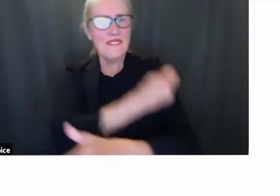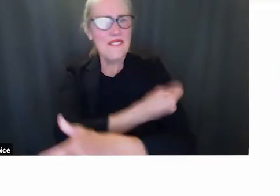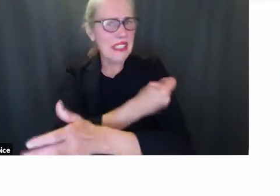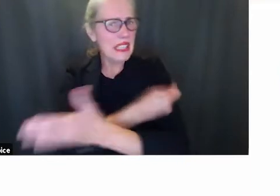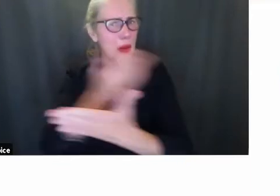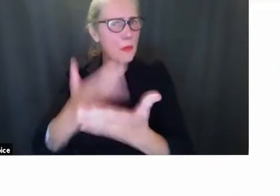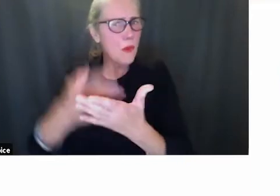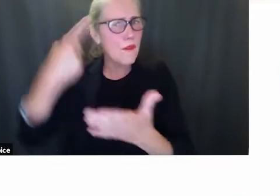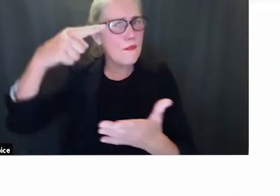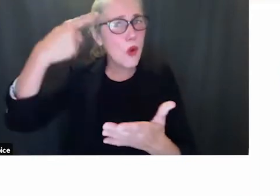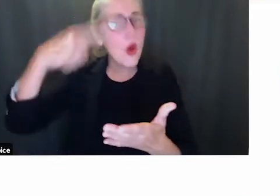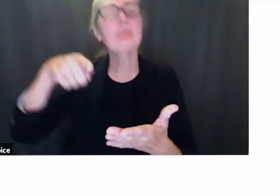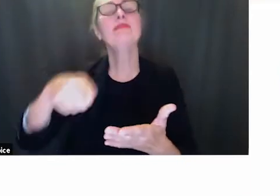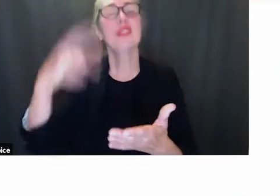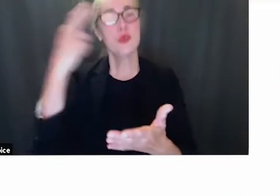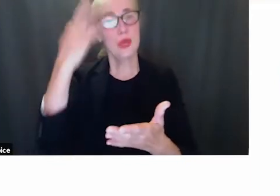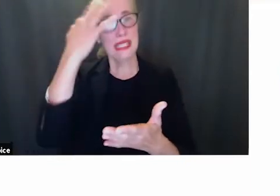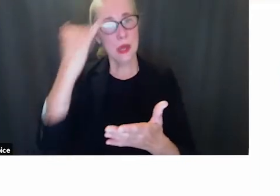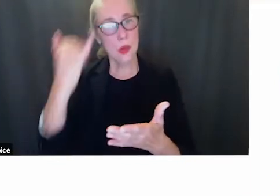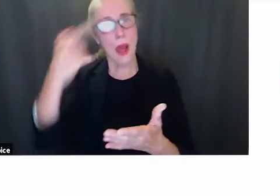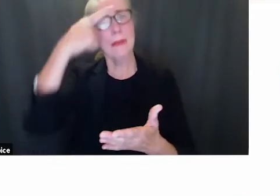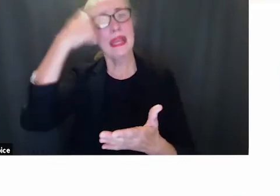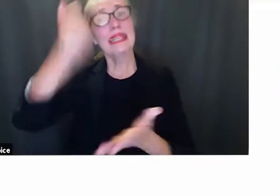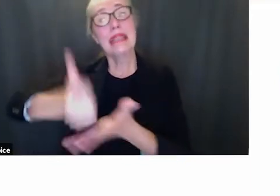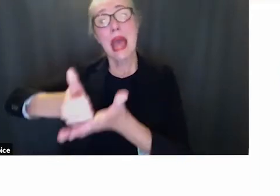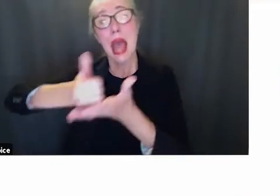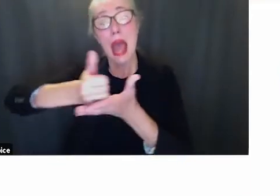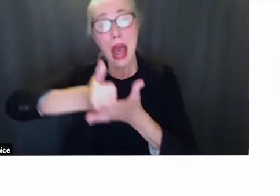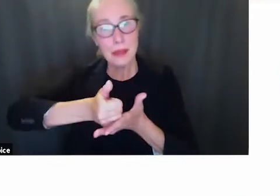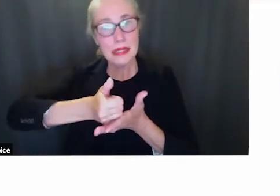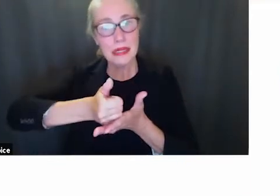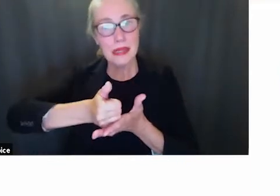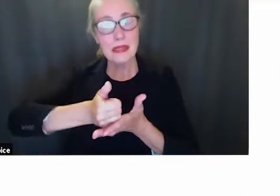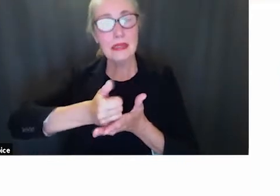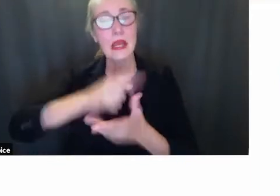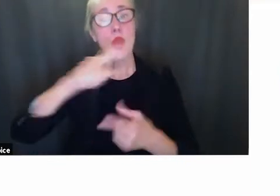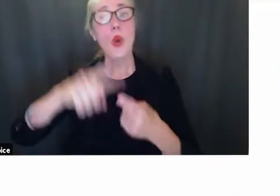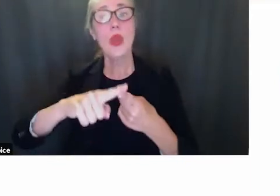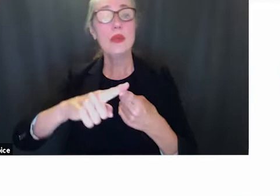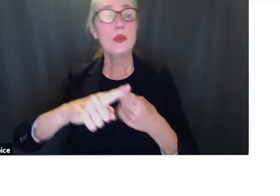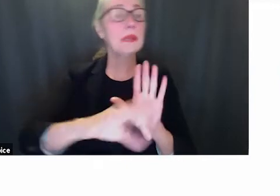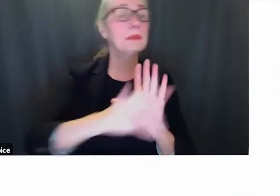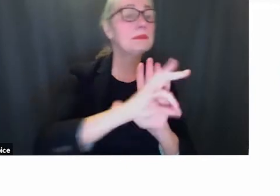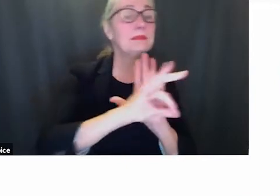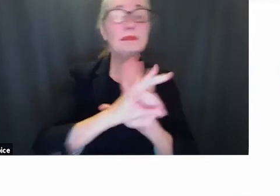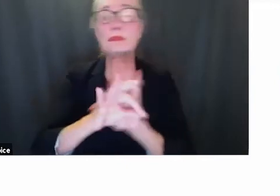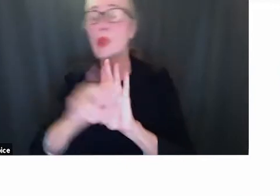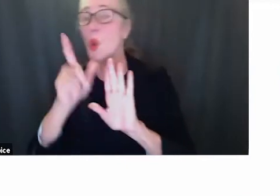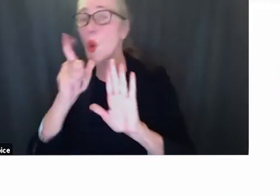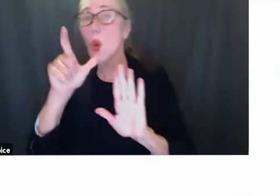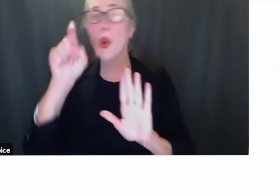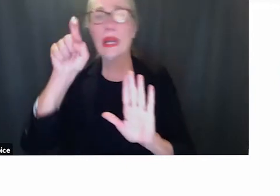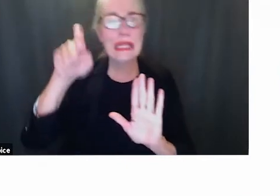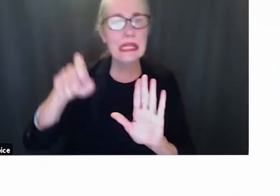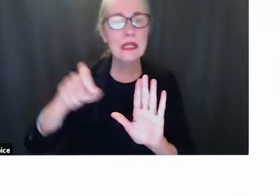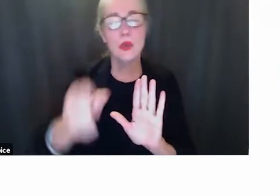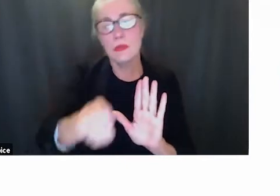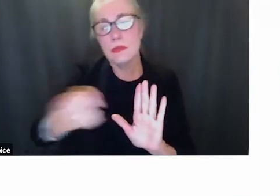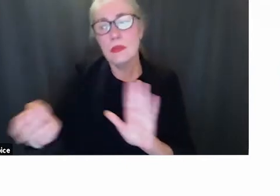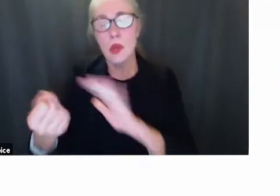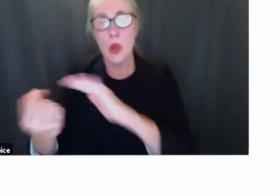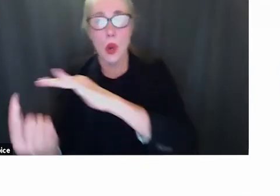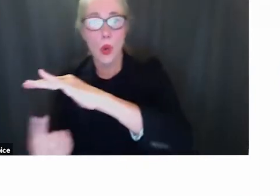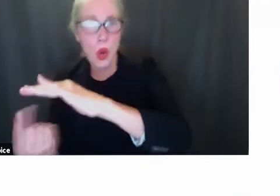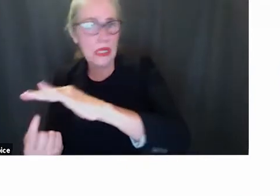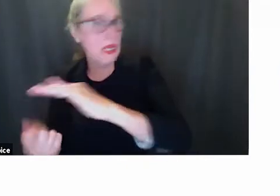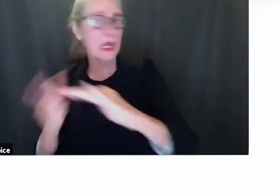proof. And this is why, because it helps us in our identifying who we need to put in quarantine and who does not need